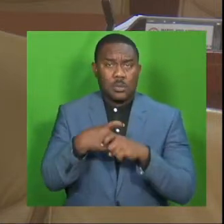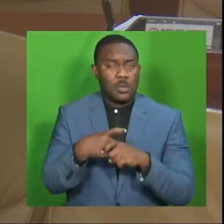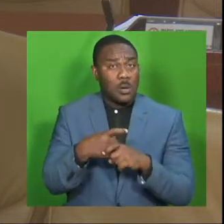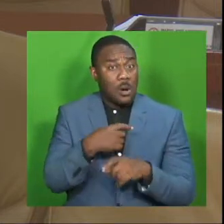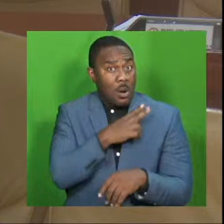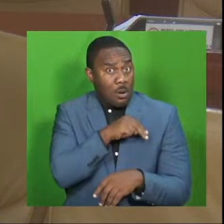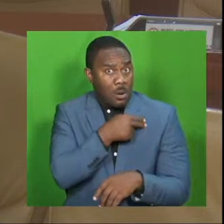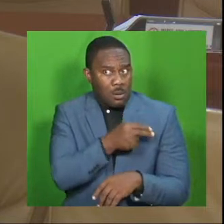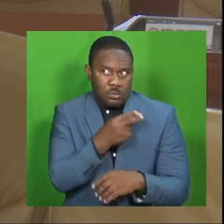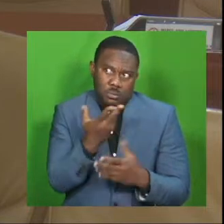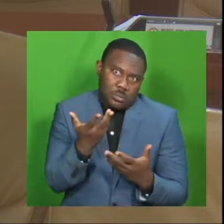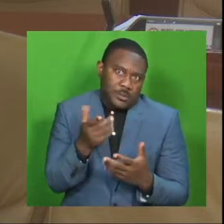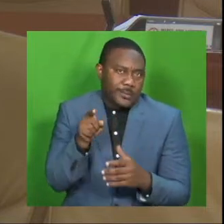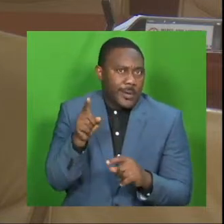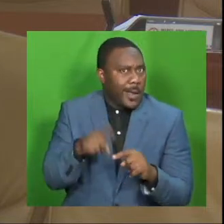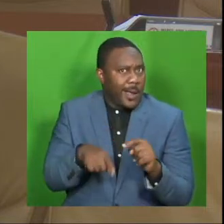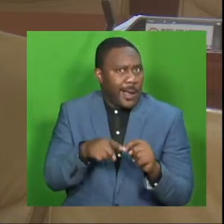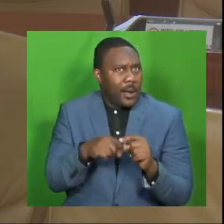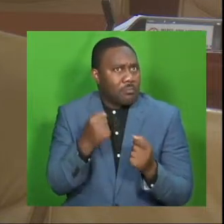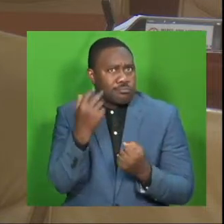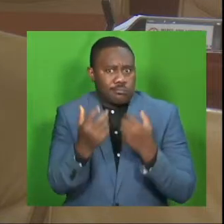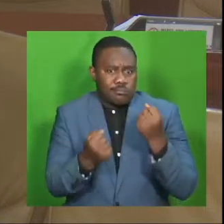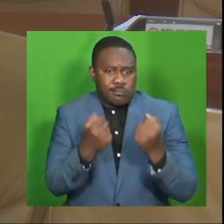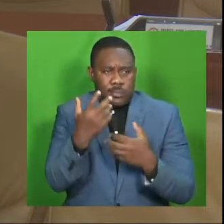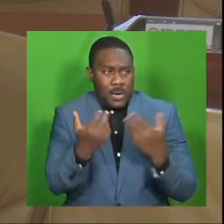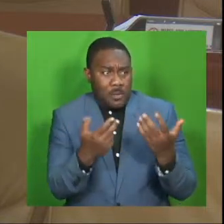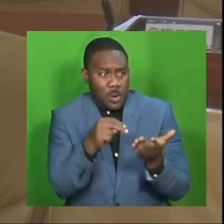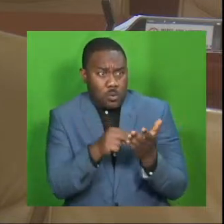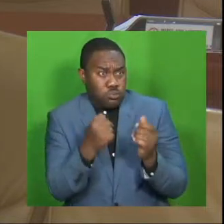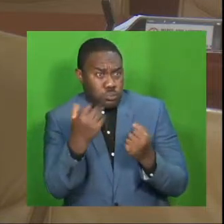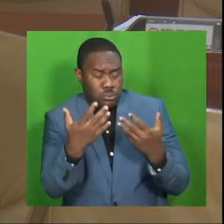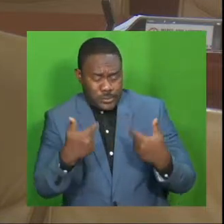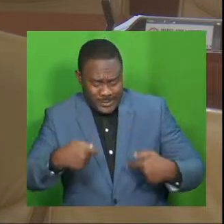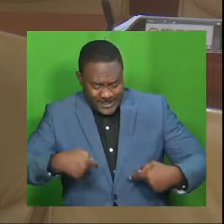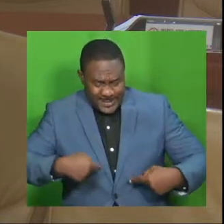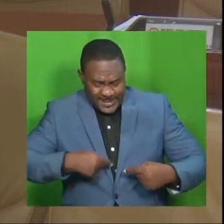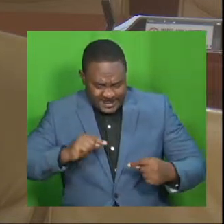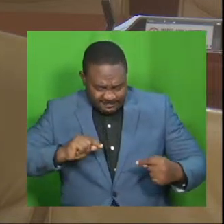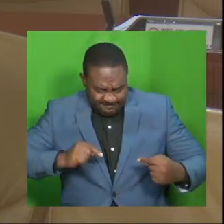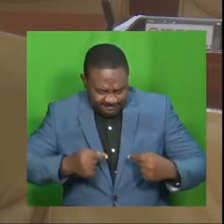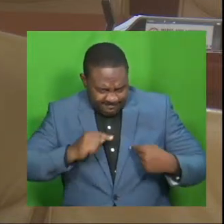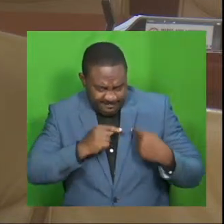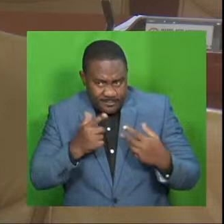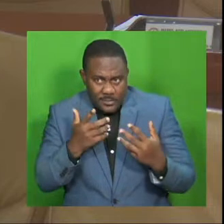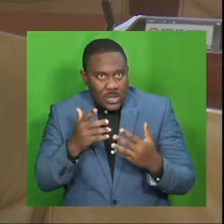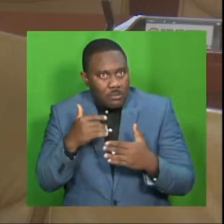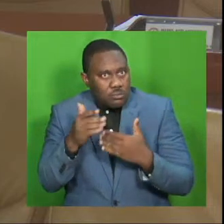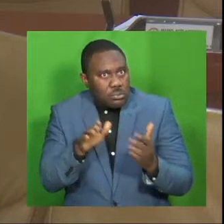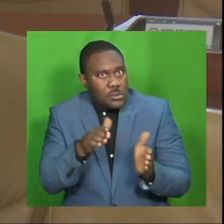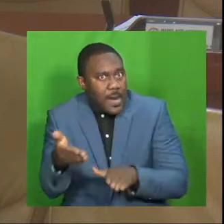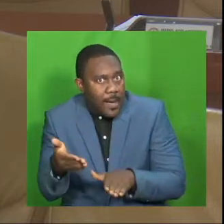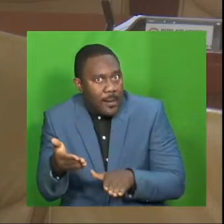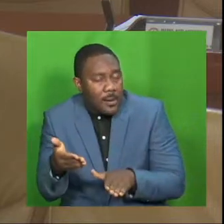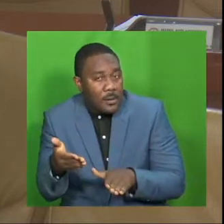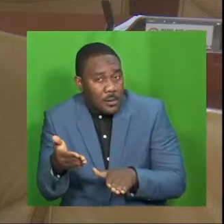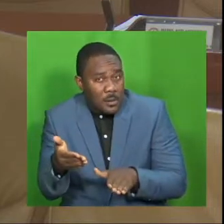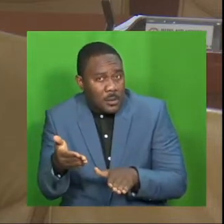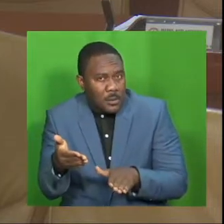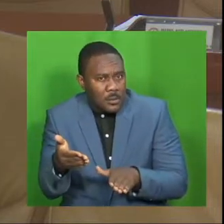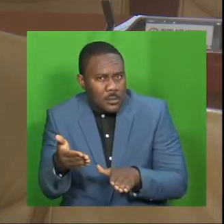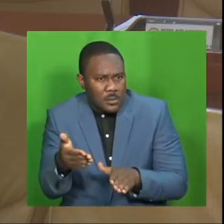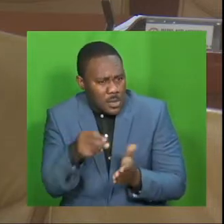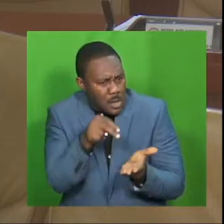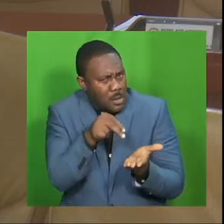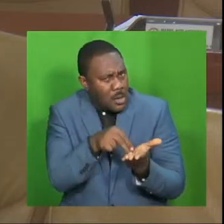because she could not communicate with the nurses about what she is going through, she had to die. So our nursing